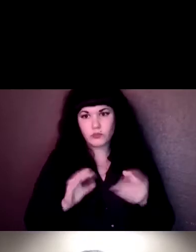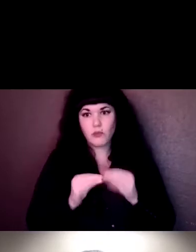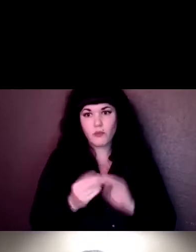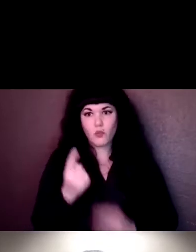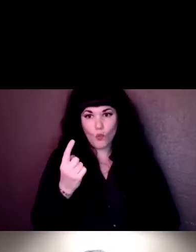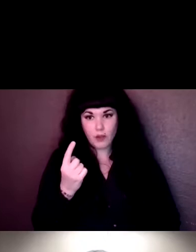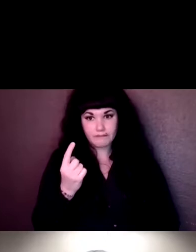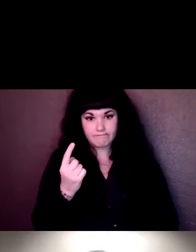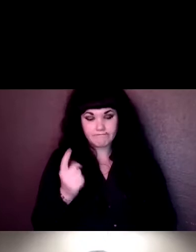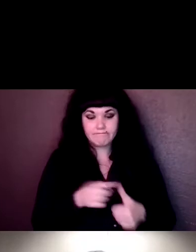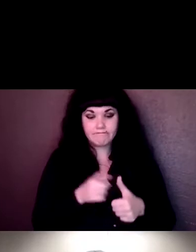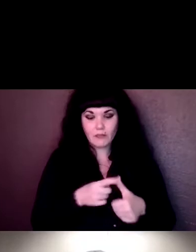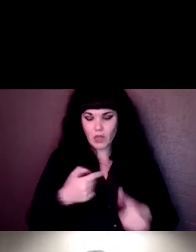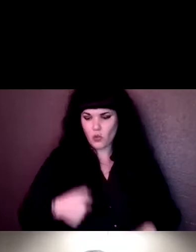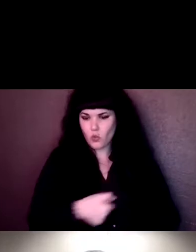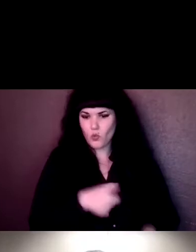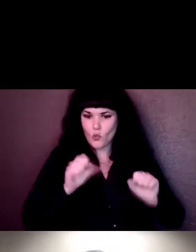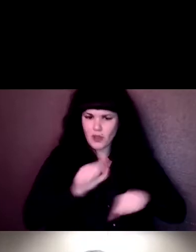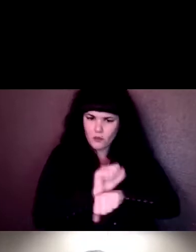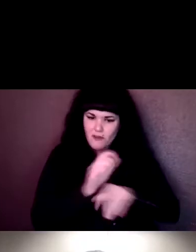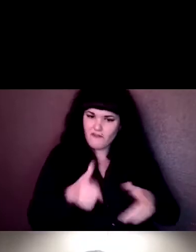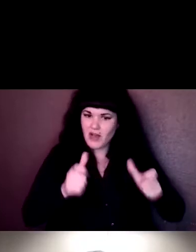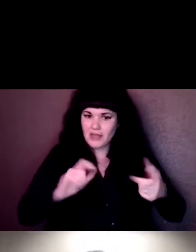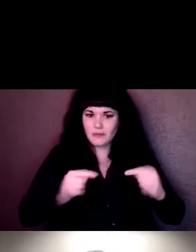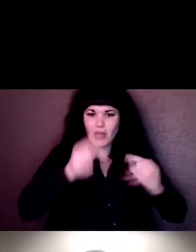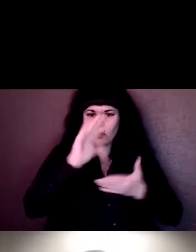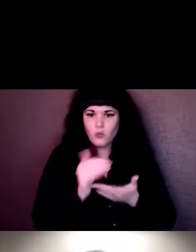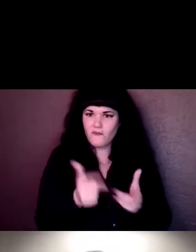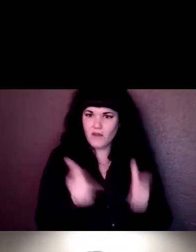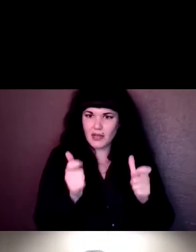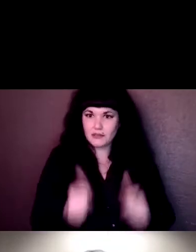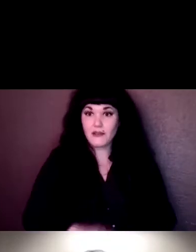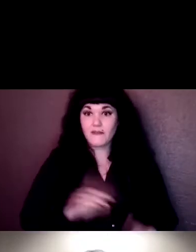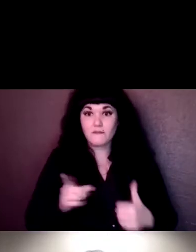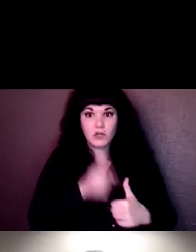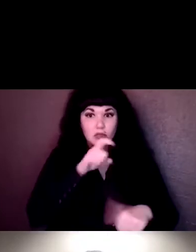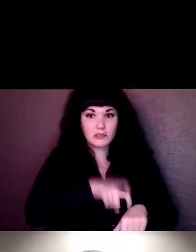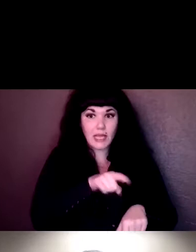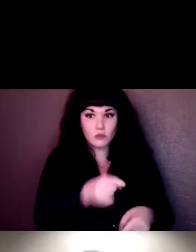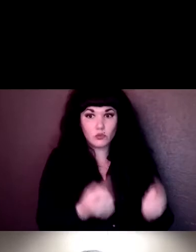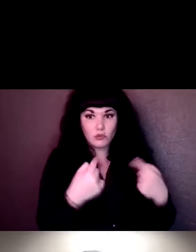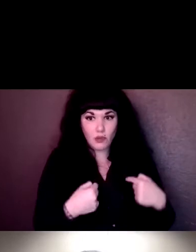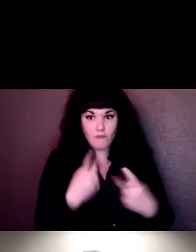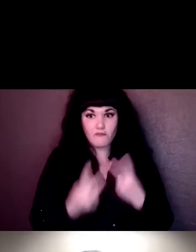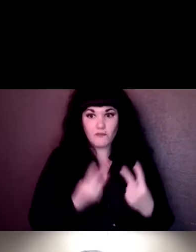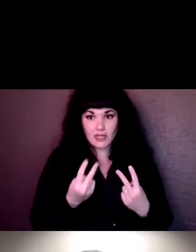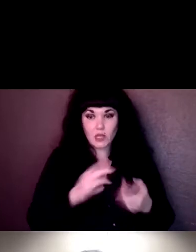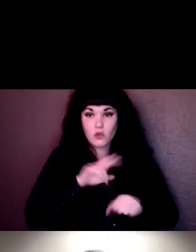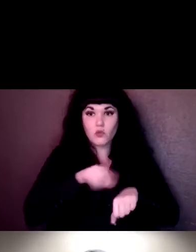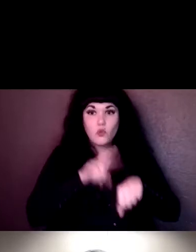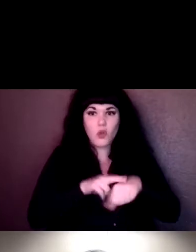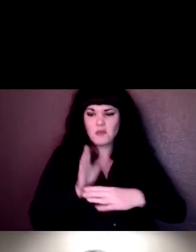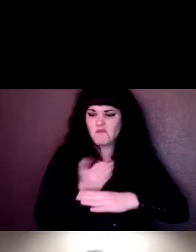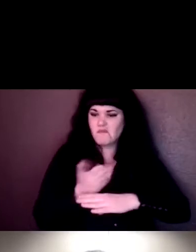can reduce pain very fast. So upon visit number one, usually we're having pain relief within 10